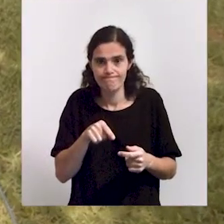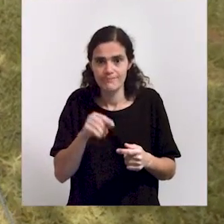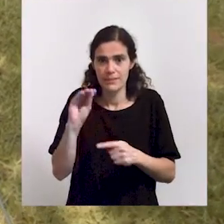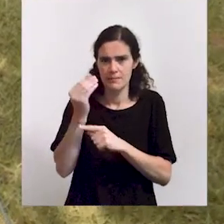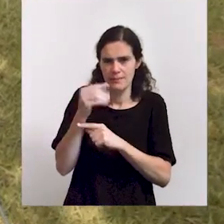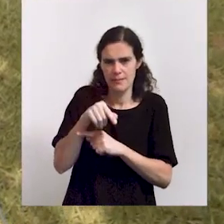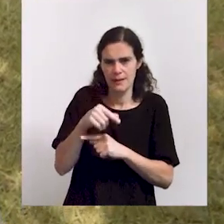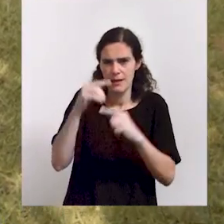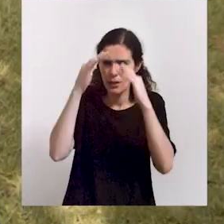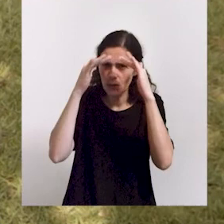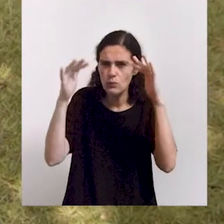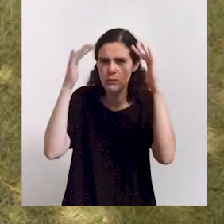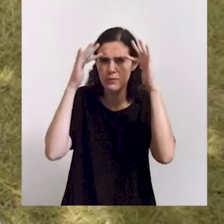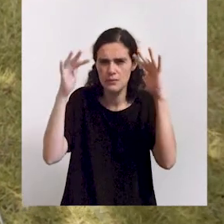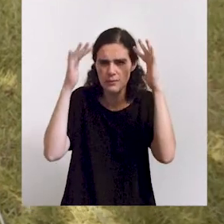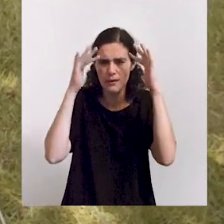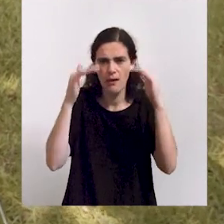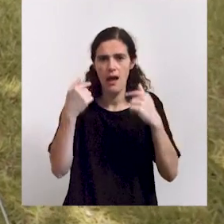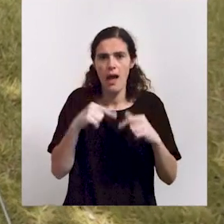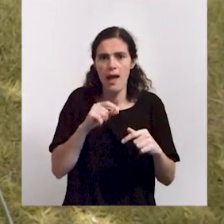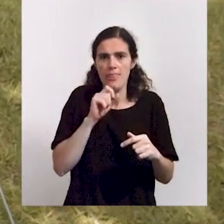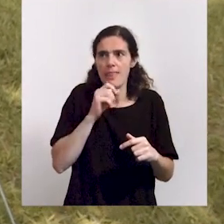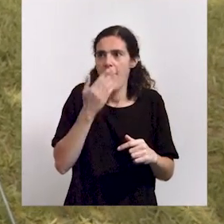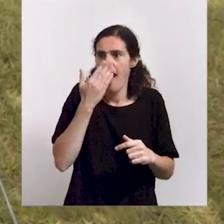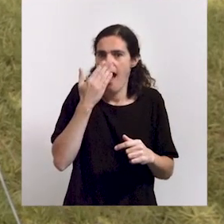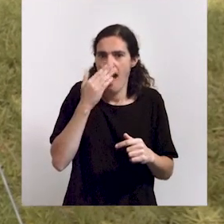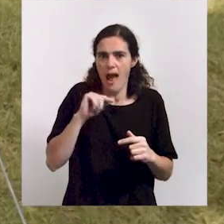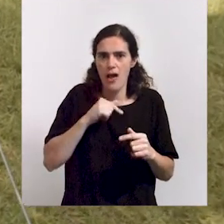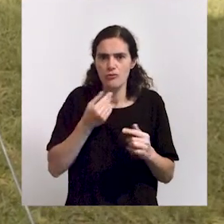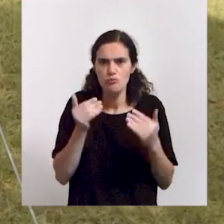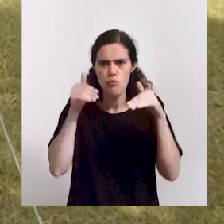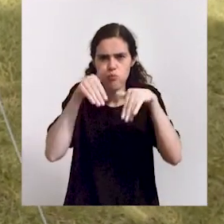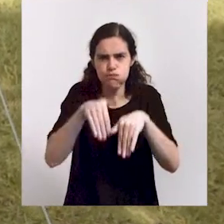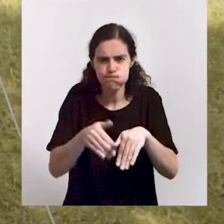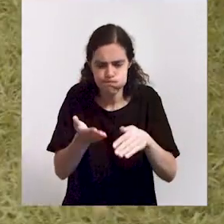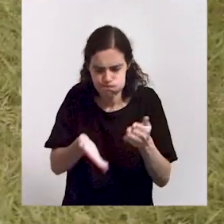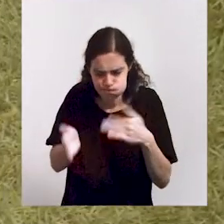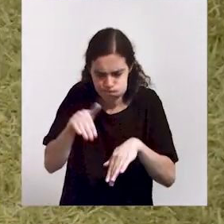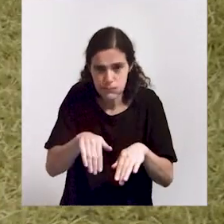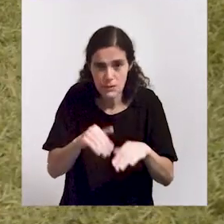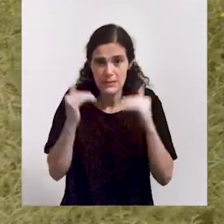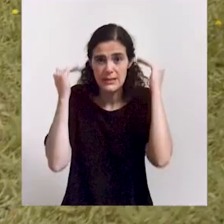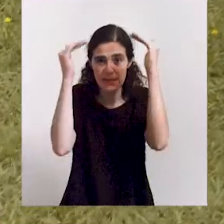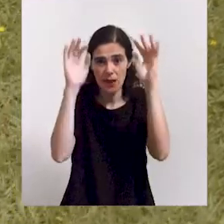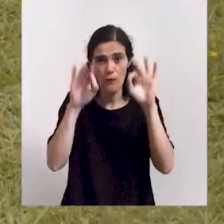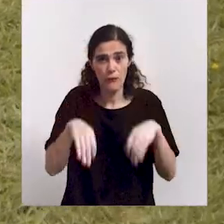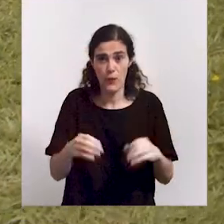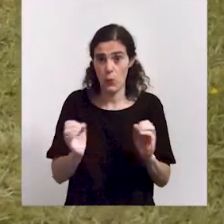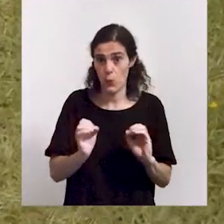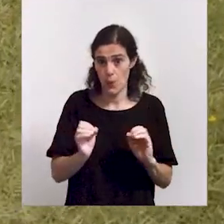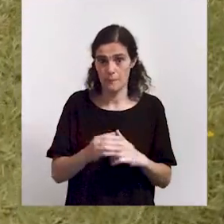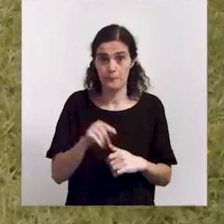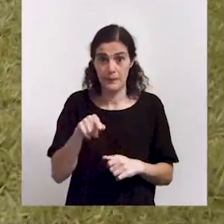the illusion that you can dive in the infinity of the sky. So, and this